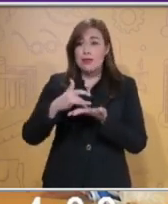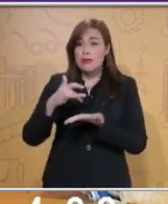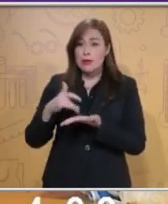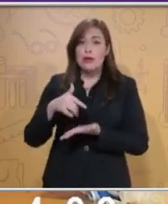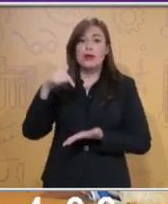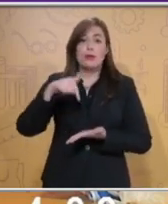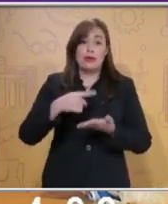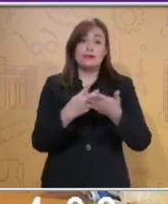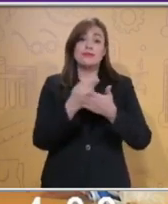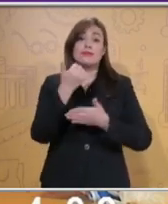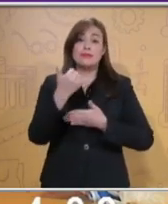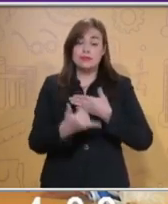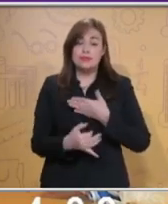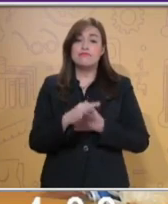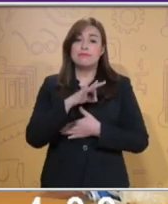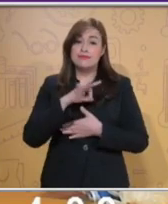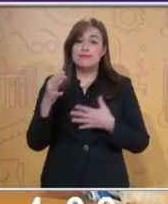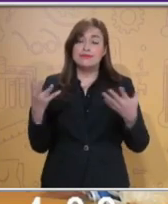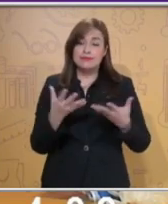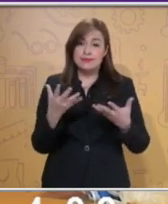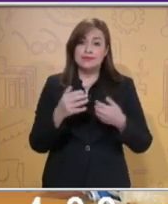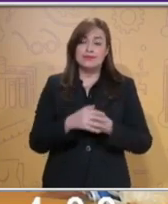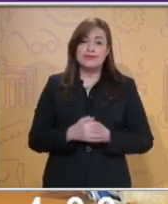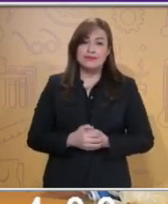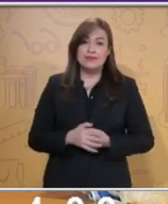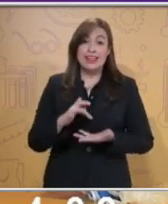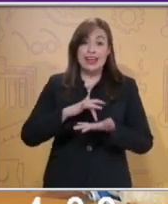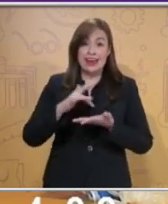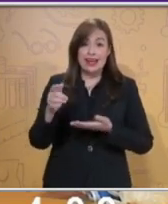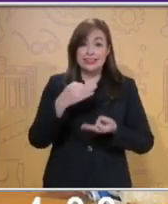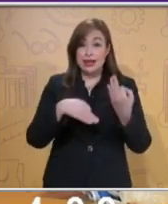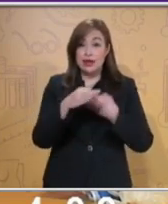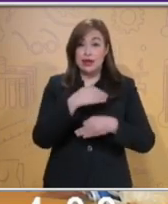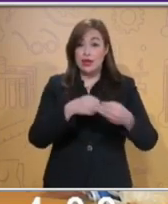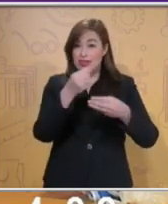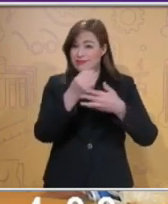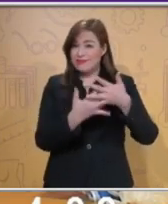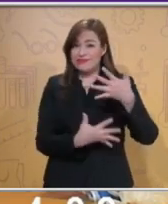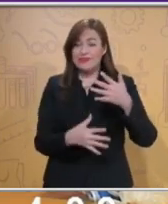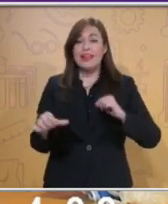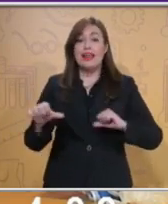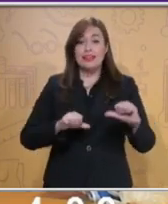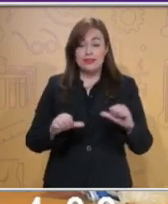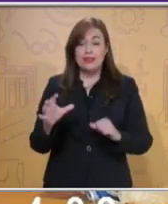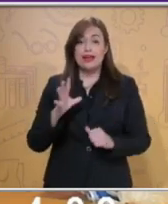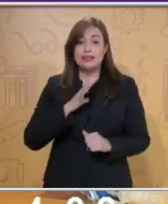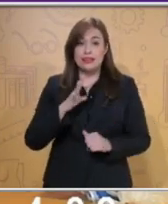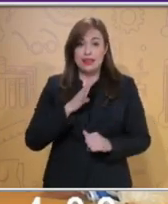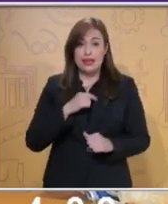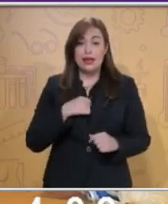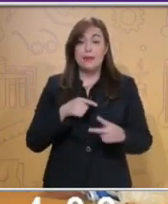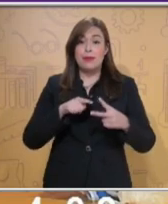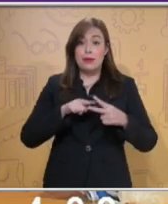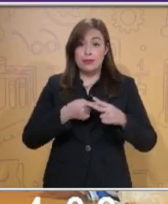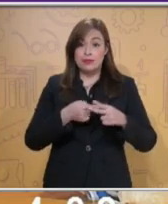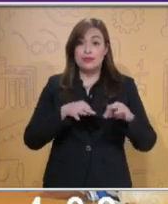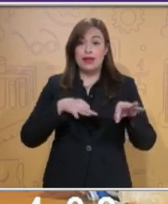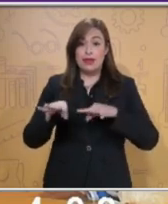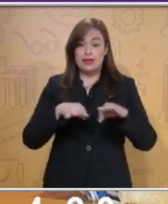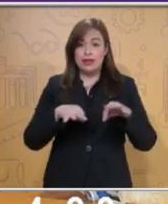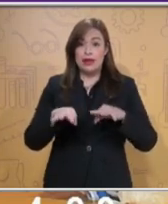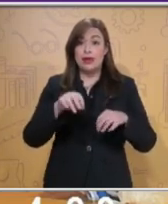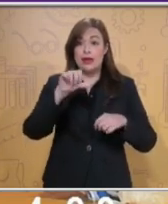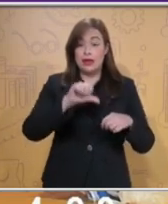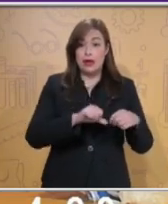project possible, because we are making a lot of activities for you. We are making a great effort to work for you, to try